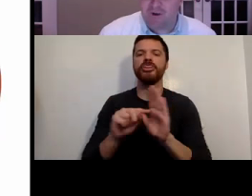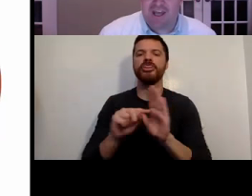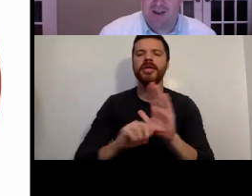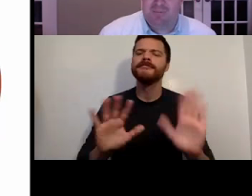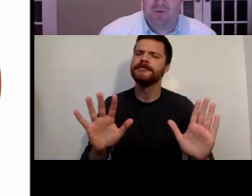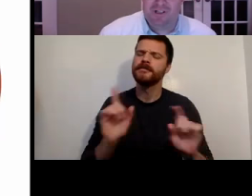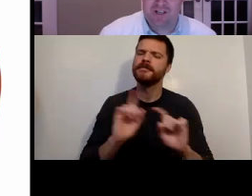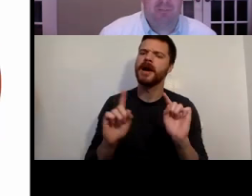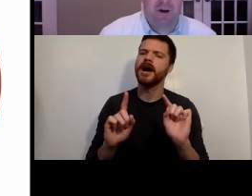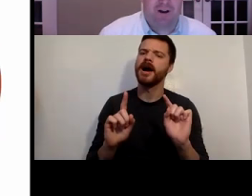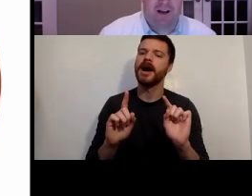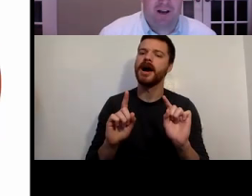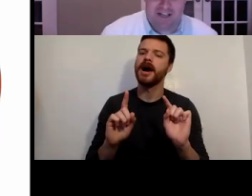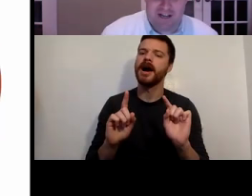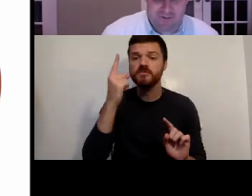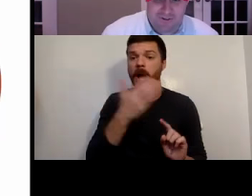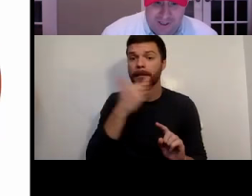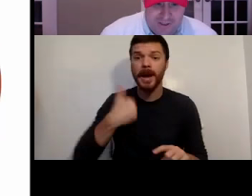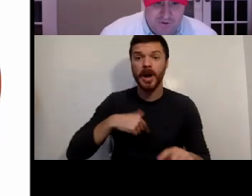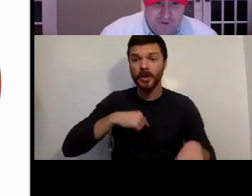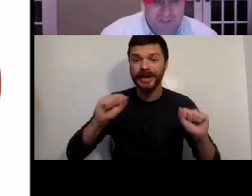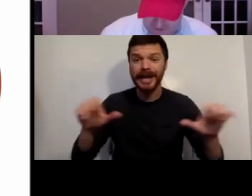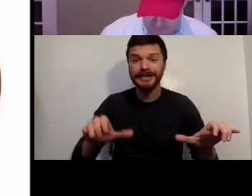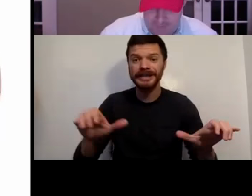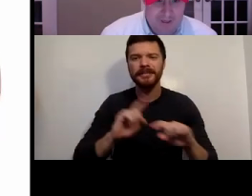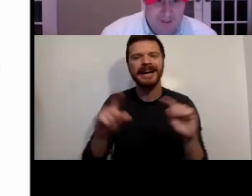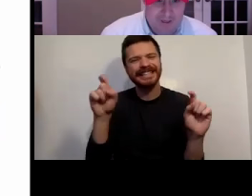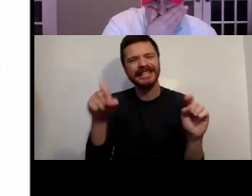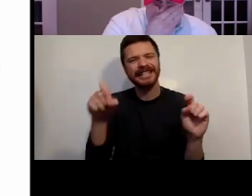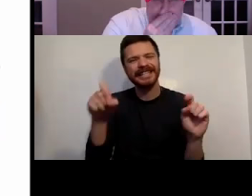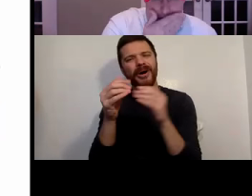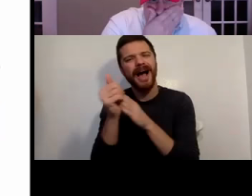best that we can, but we just need better guidance on how to approach this.